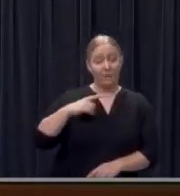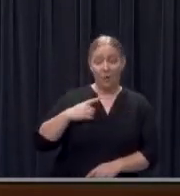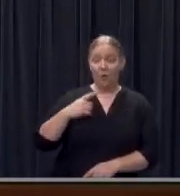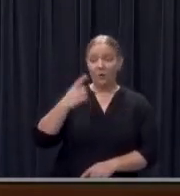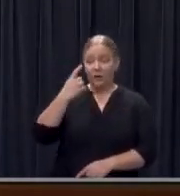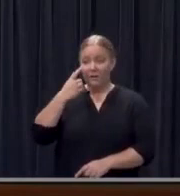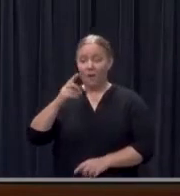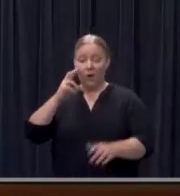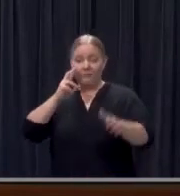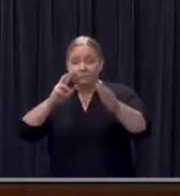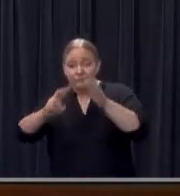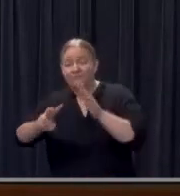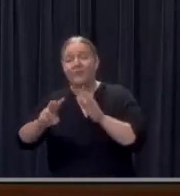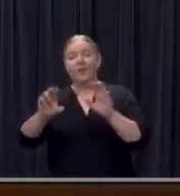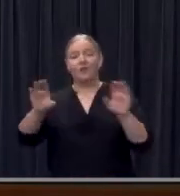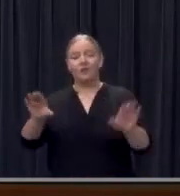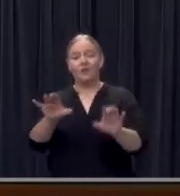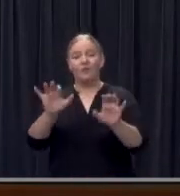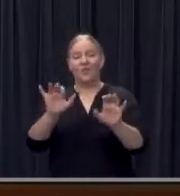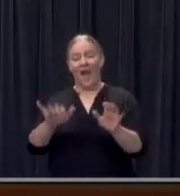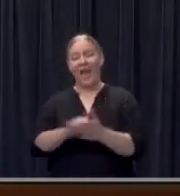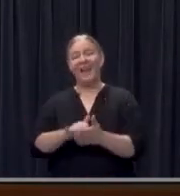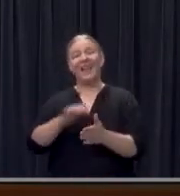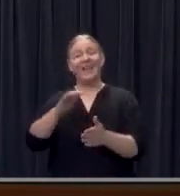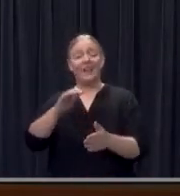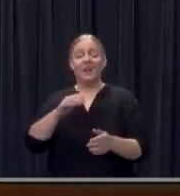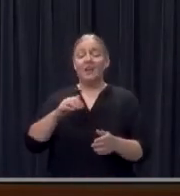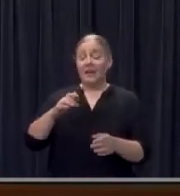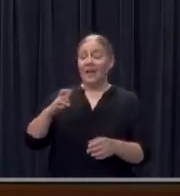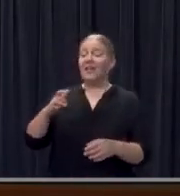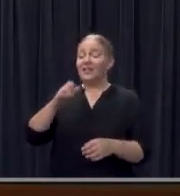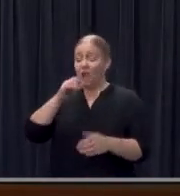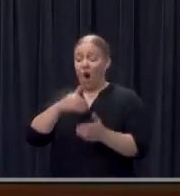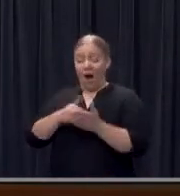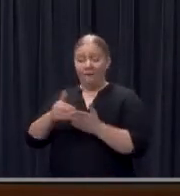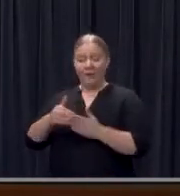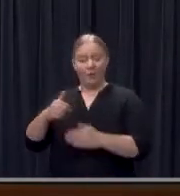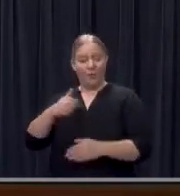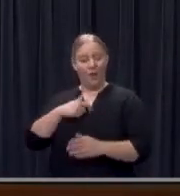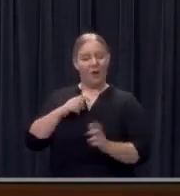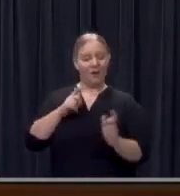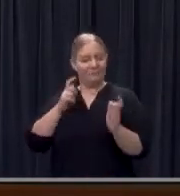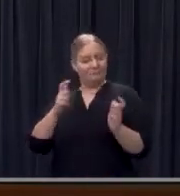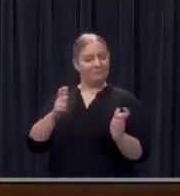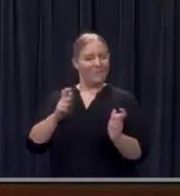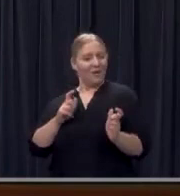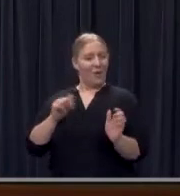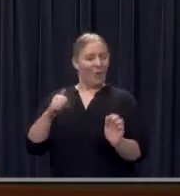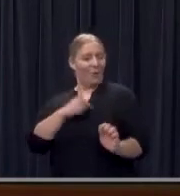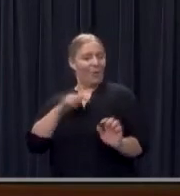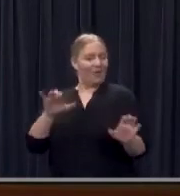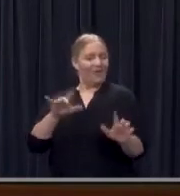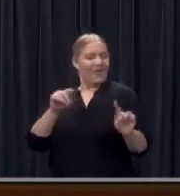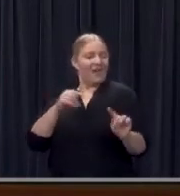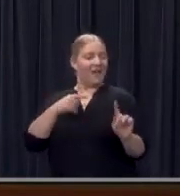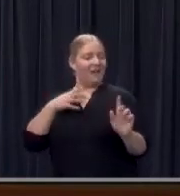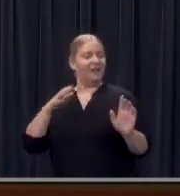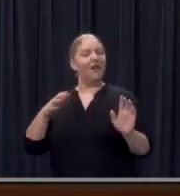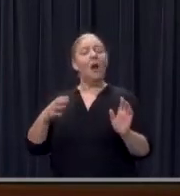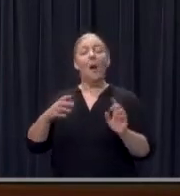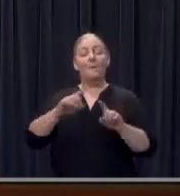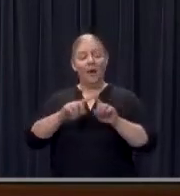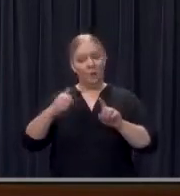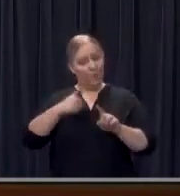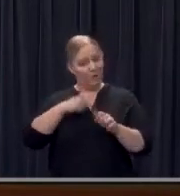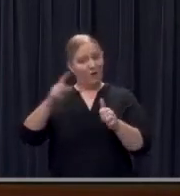to get this done. I mean, it's not oftentimes we toot our own horn for being pretty revolutionary at something, but we are the